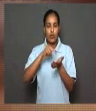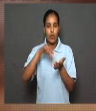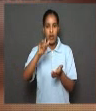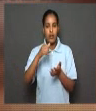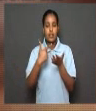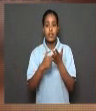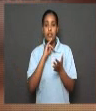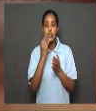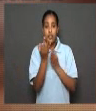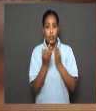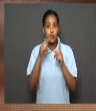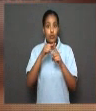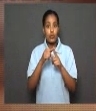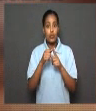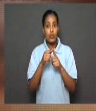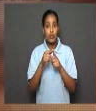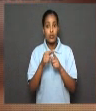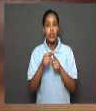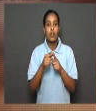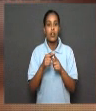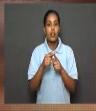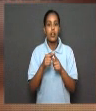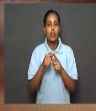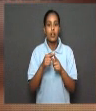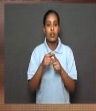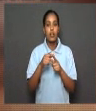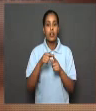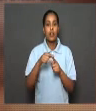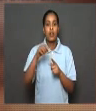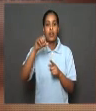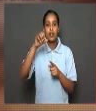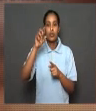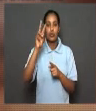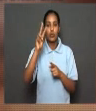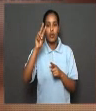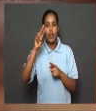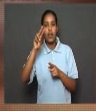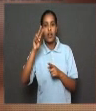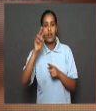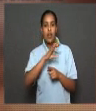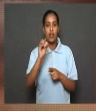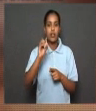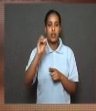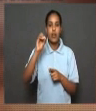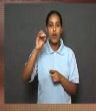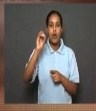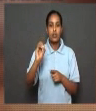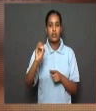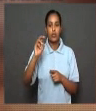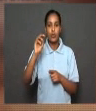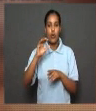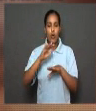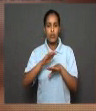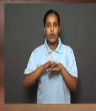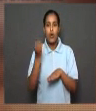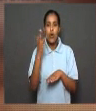This is referred to as a head-on, end-to-end, end-on,